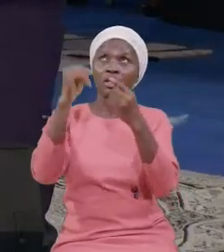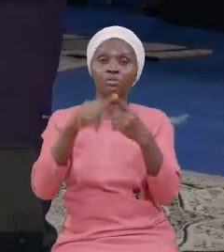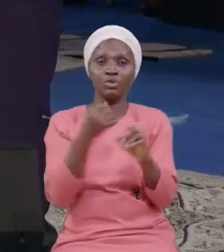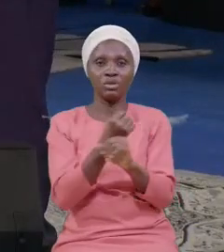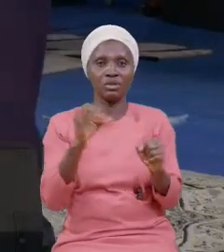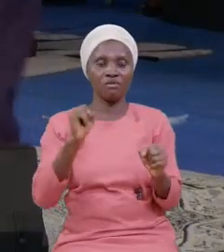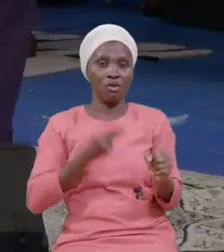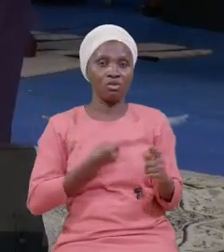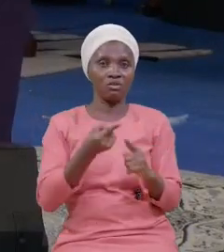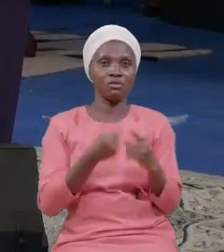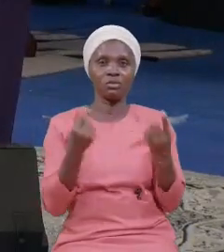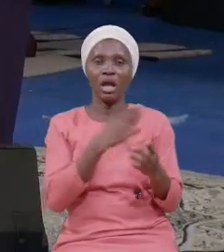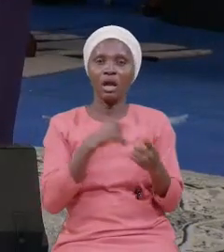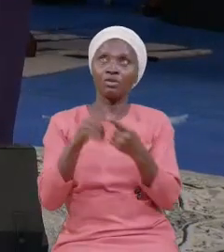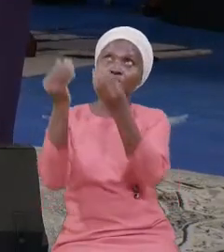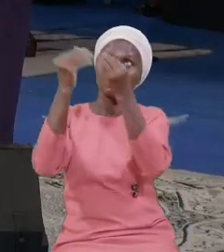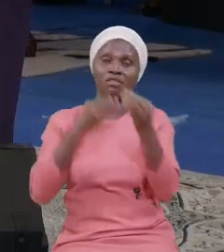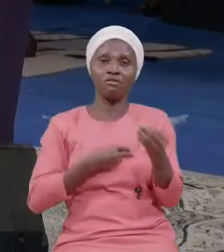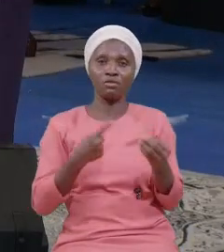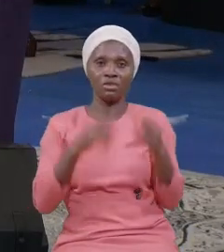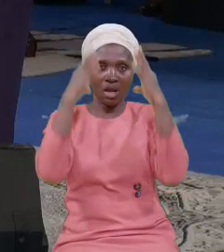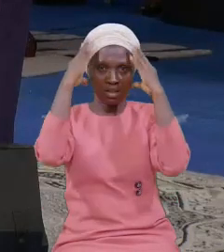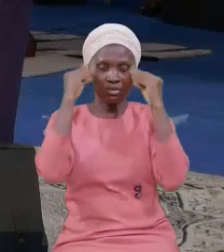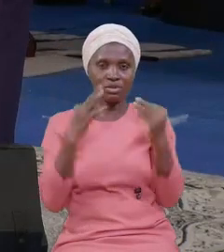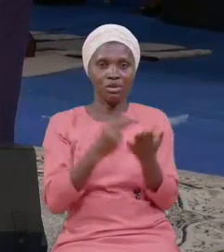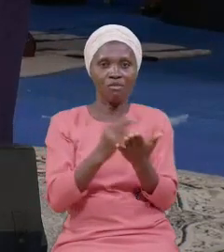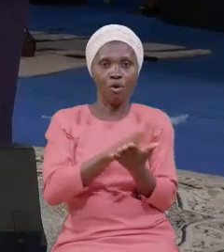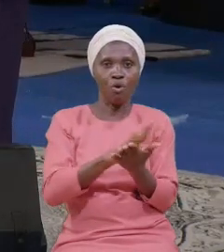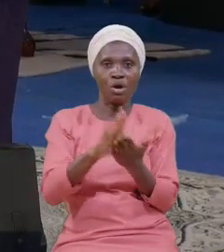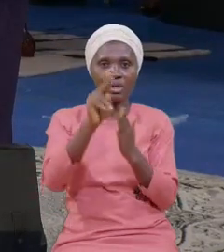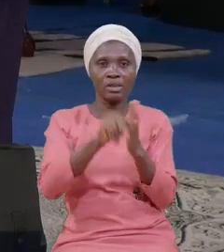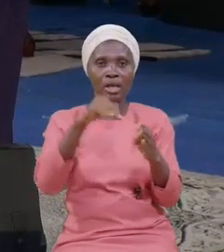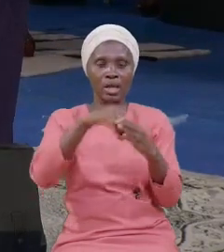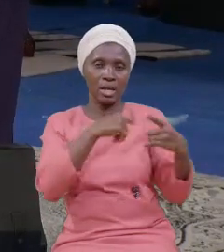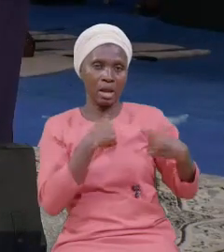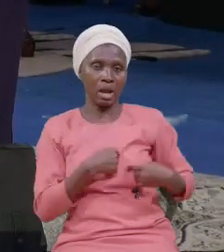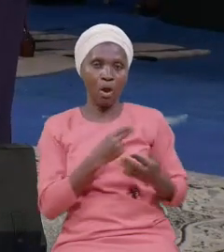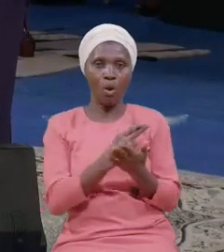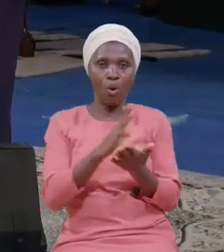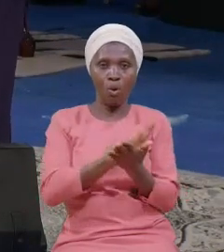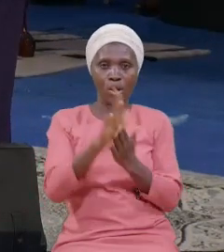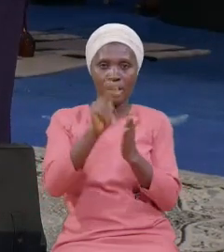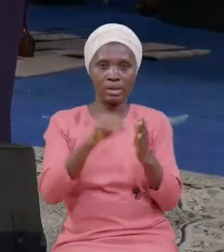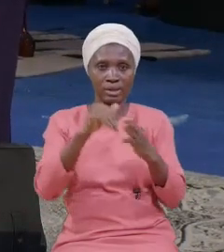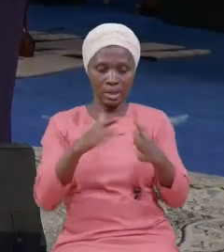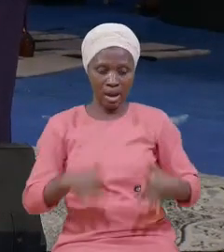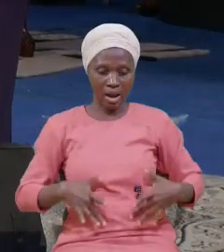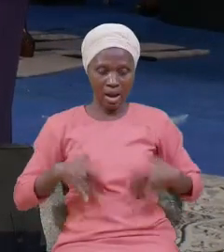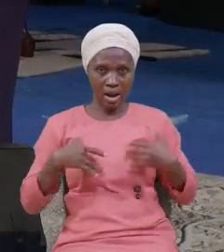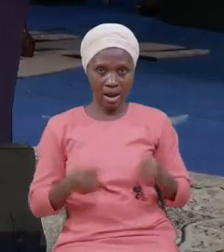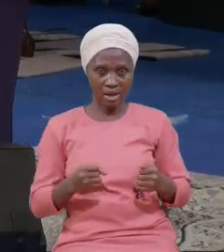the experience of holiness in the heart, holiness in the life, holiness in